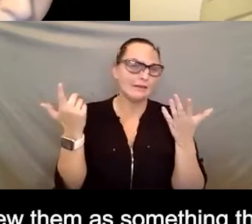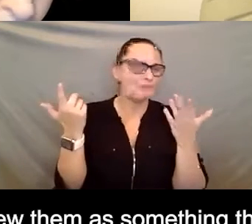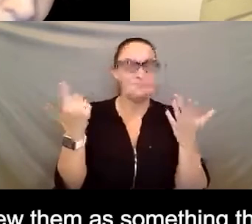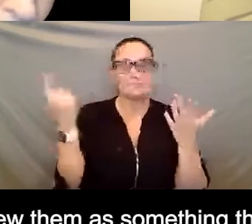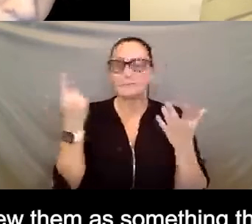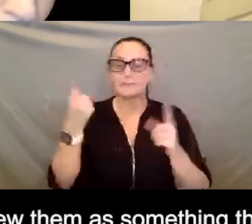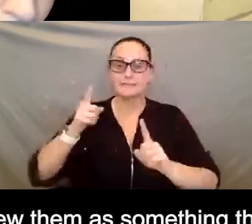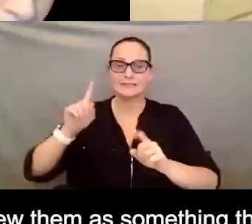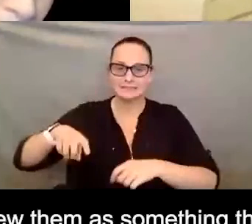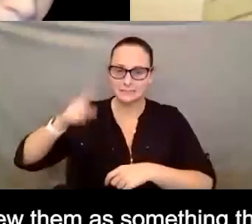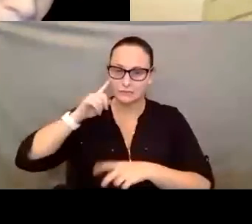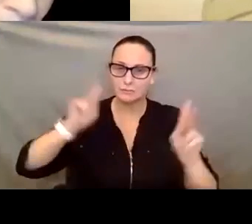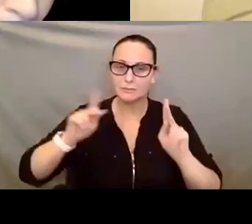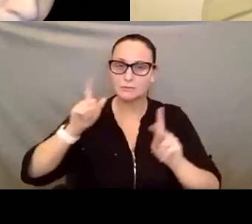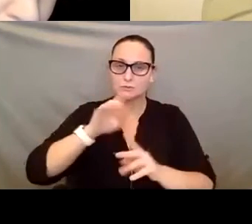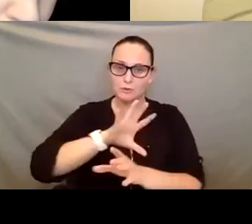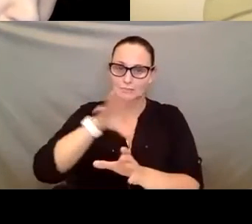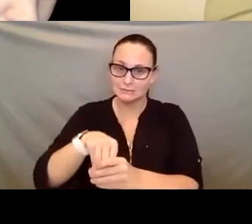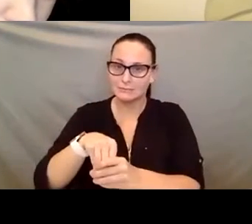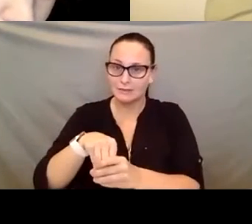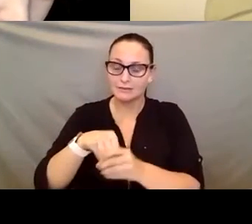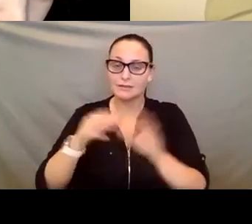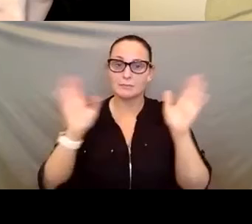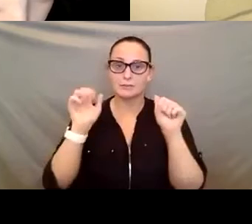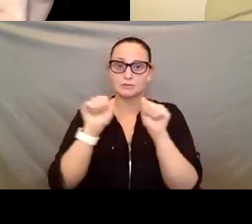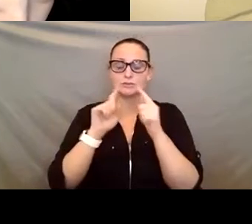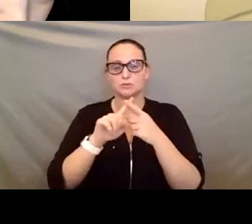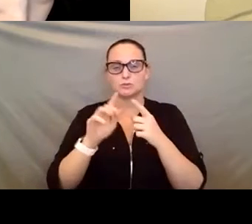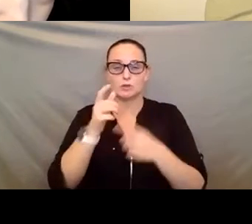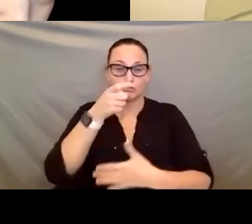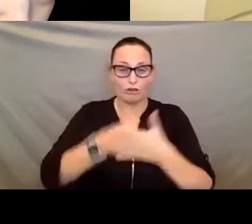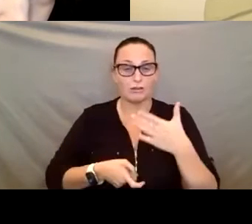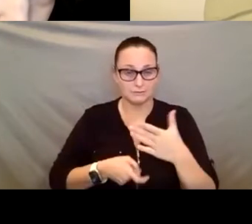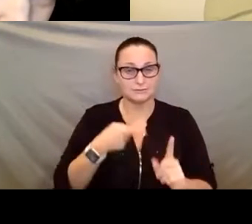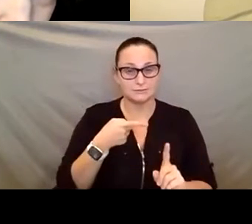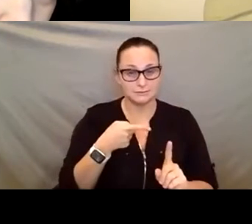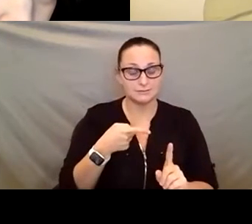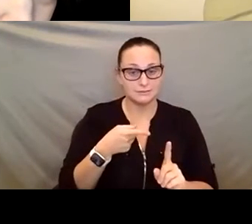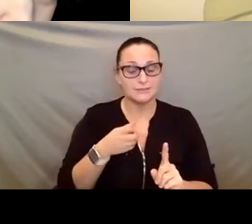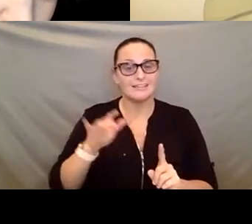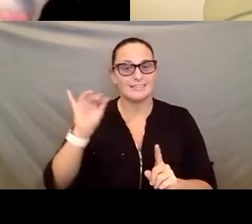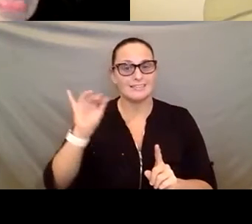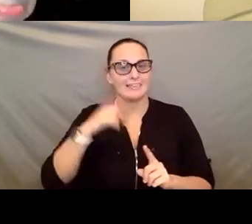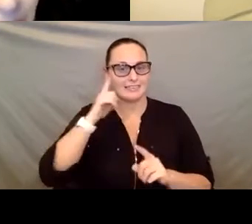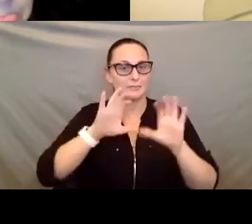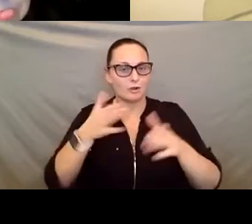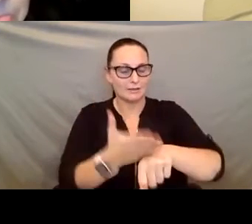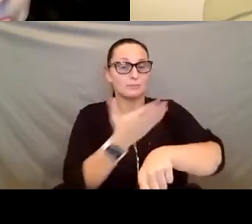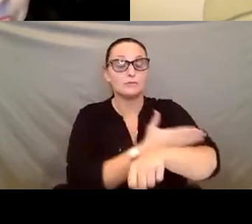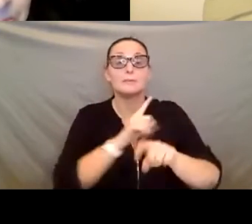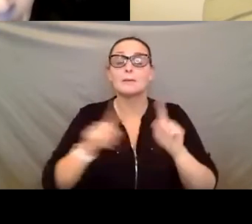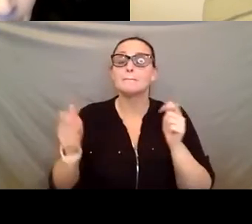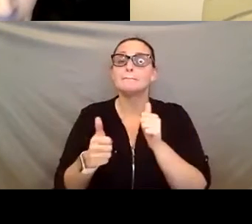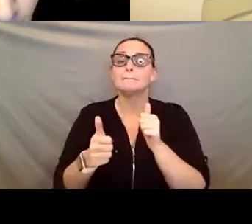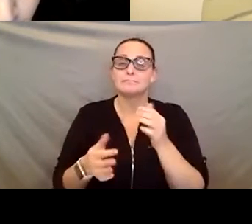something that is necessary for people to participate versus it being a cost is really something that I think the party can work on. But most